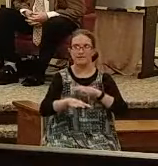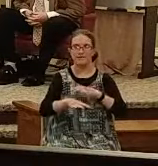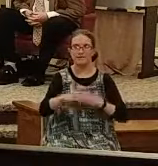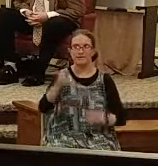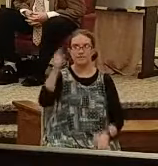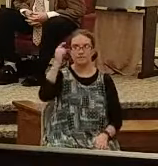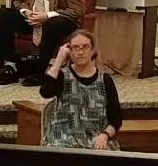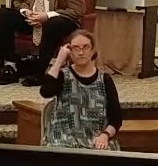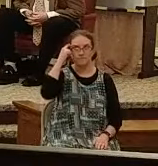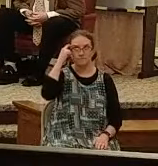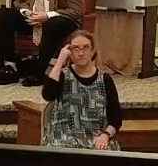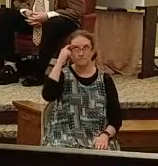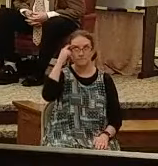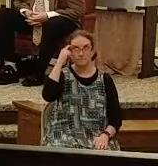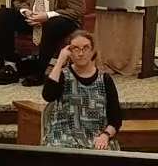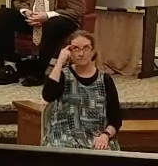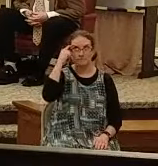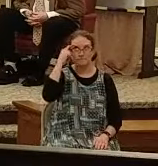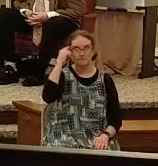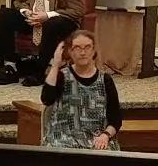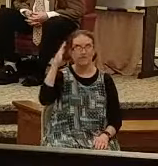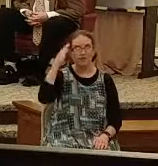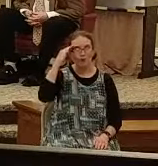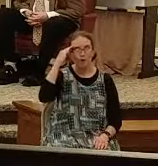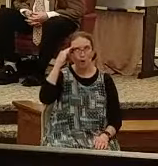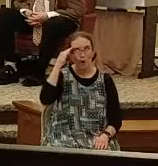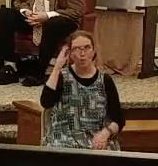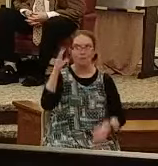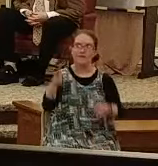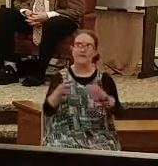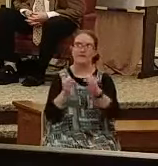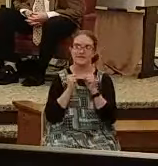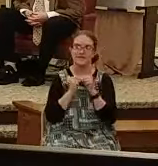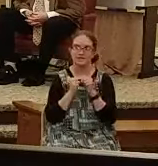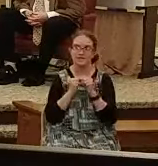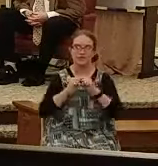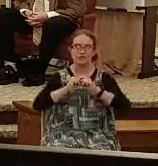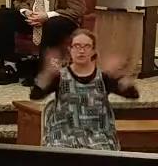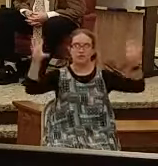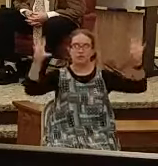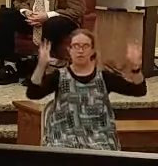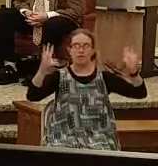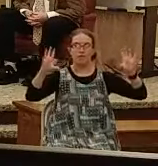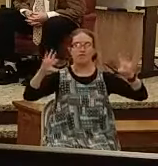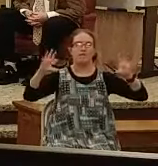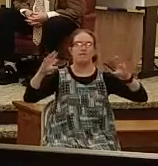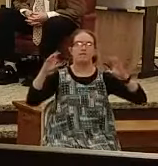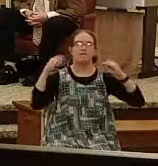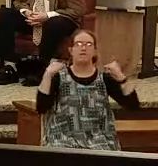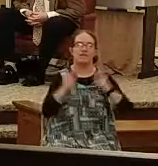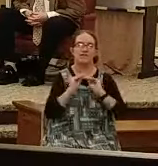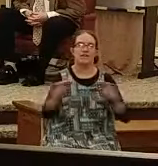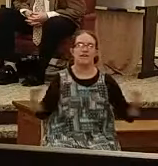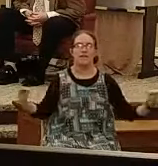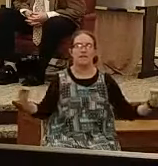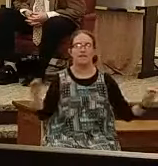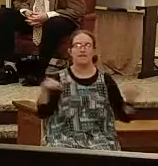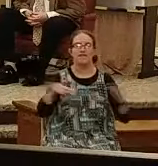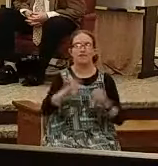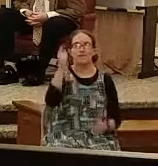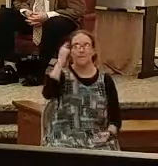skull. Amen. He knows what it's going to take to destroy you. And he has nothing else in